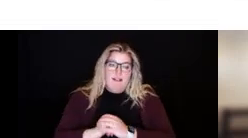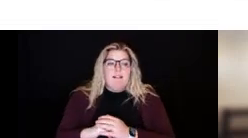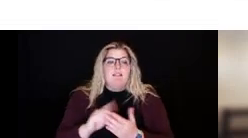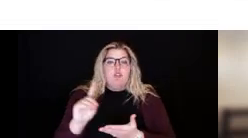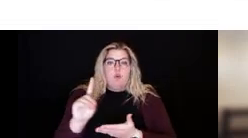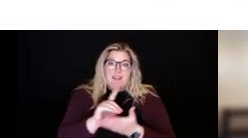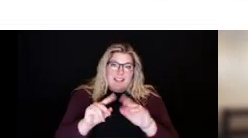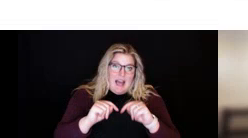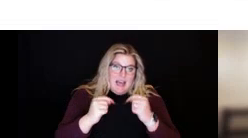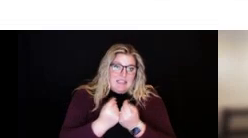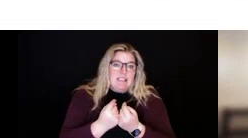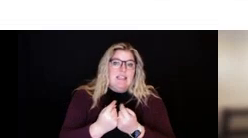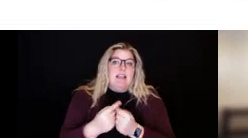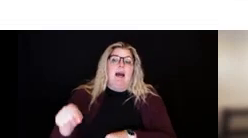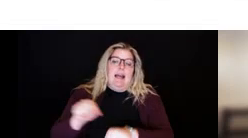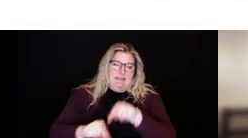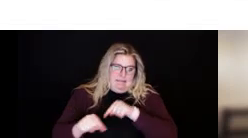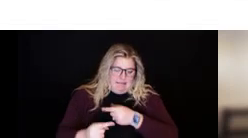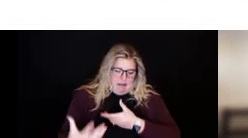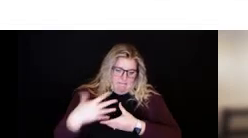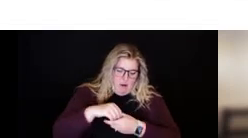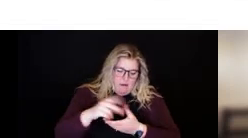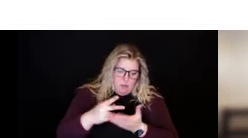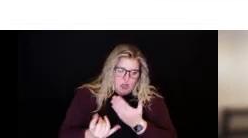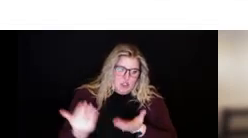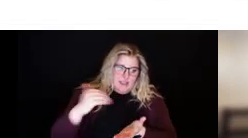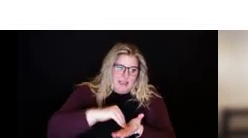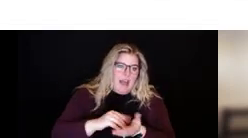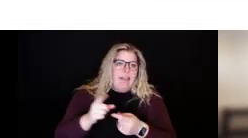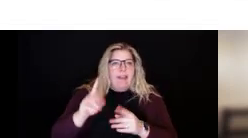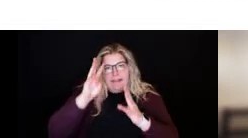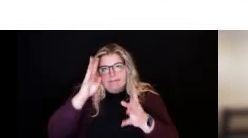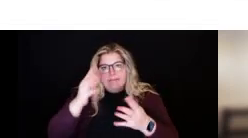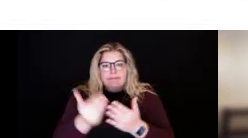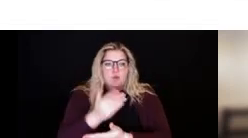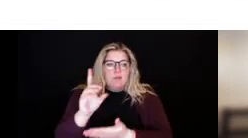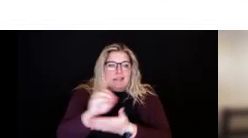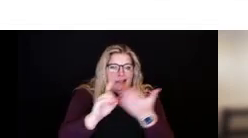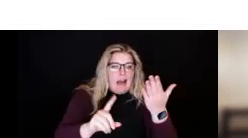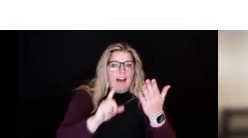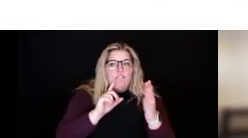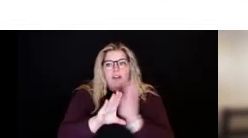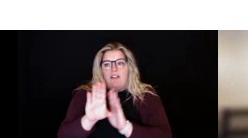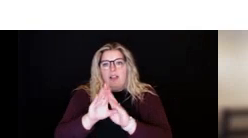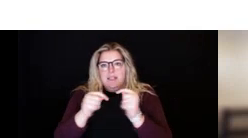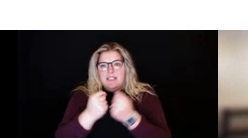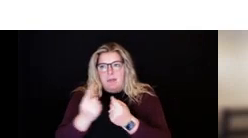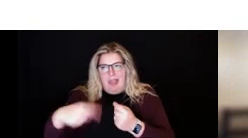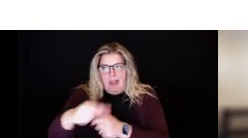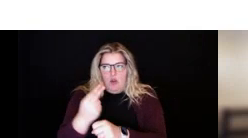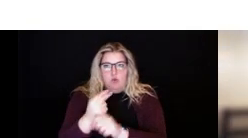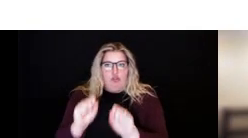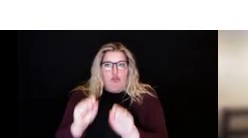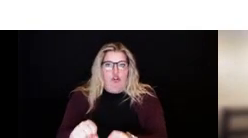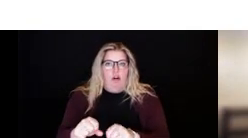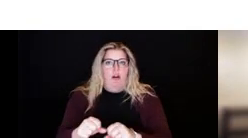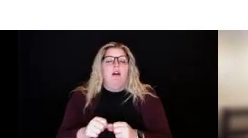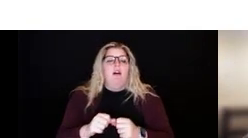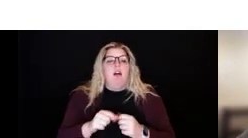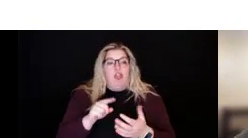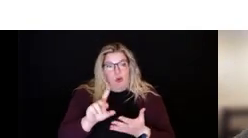team plugged back into the project, created new designs for the development team to reference to